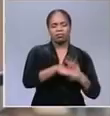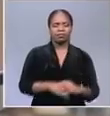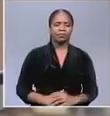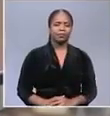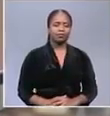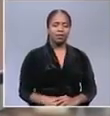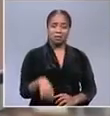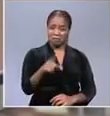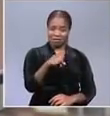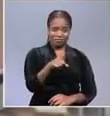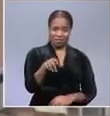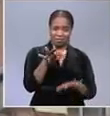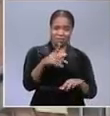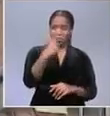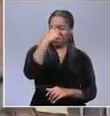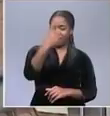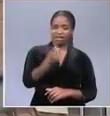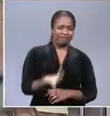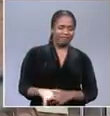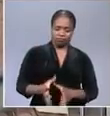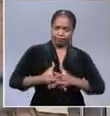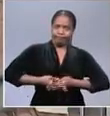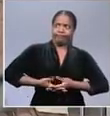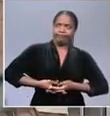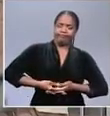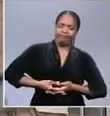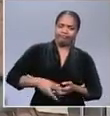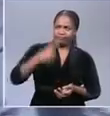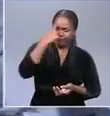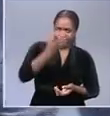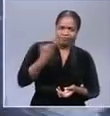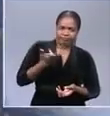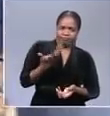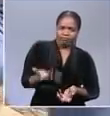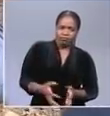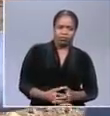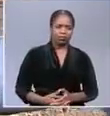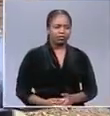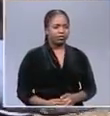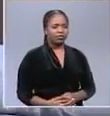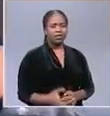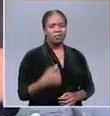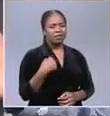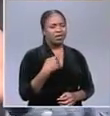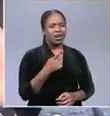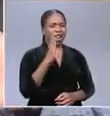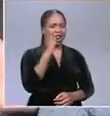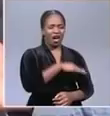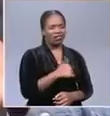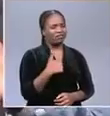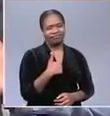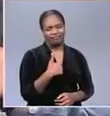hard to believe for residents who are still waiting for assistance. Actually, I'm not going to say a lie. It will